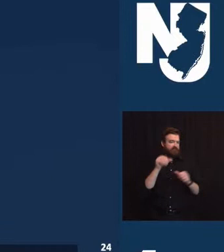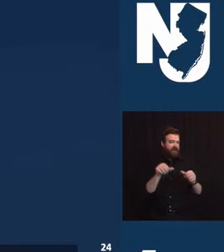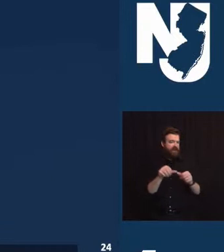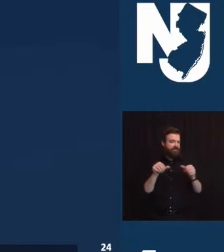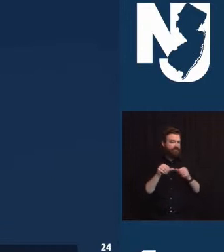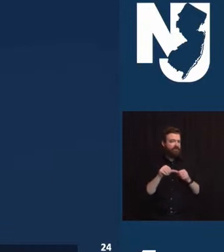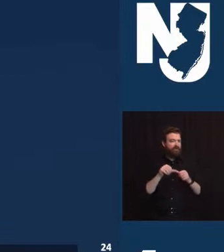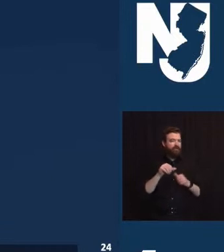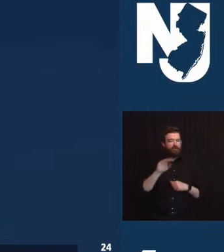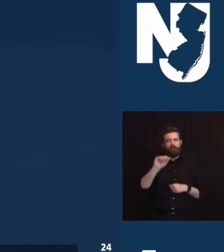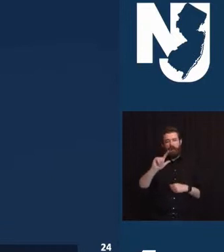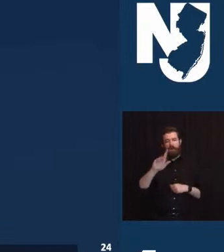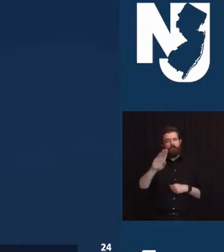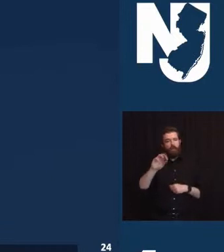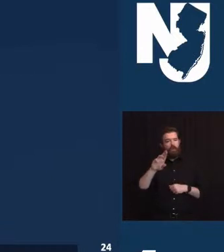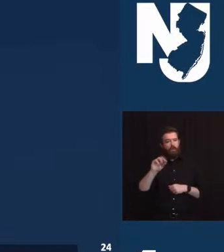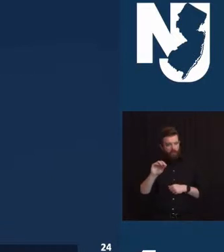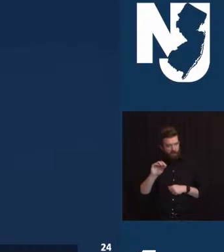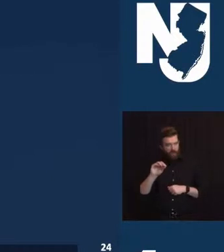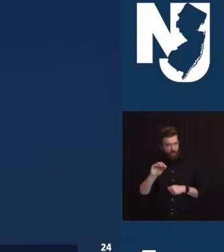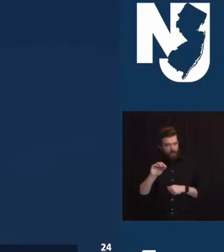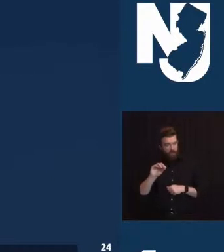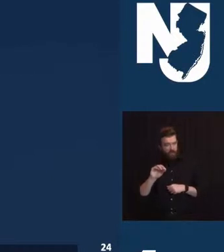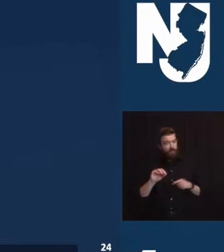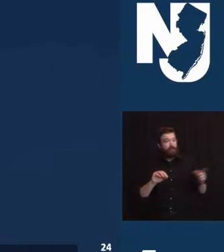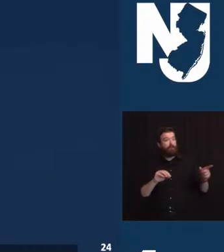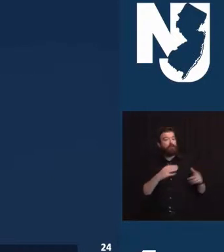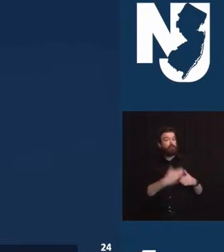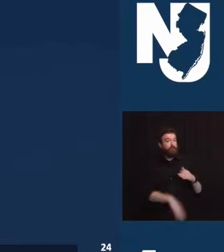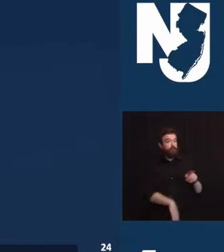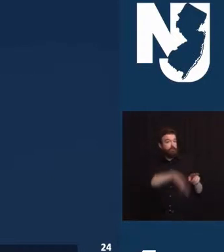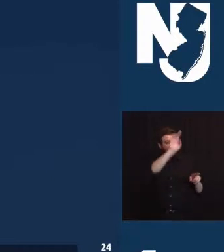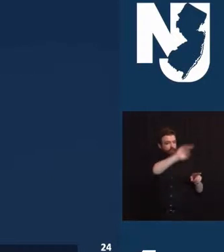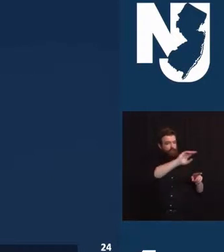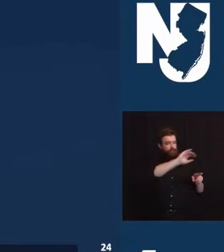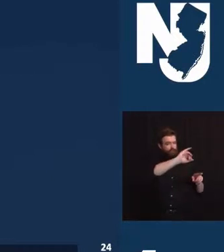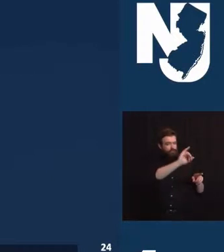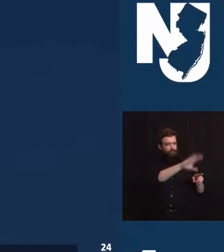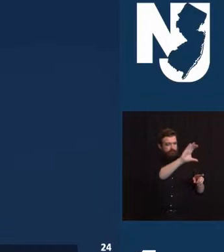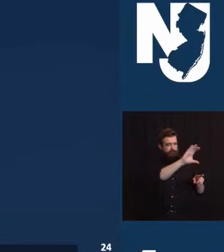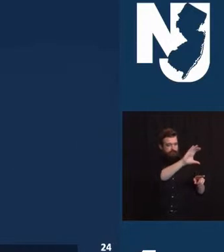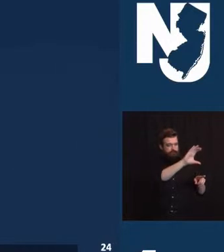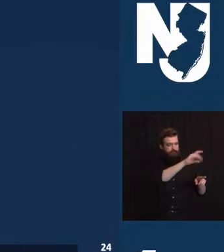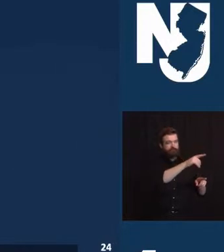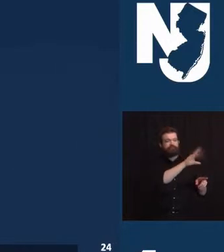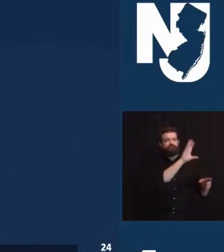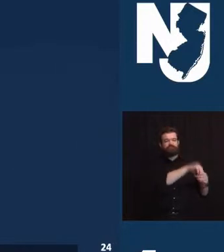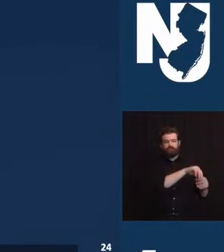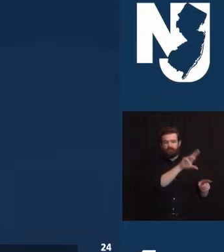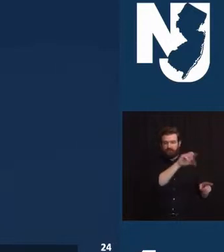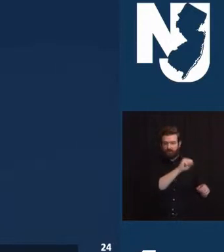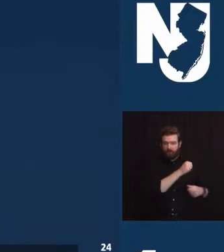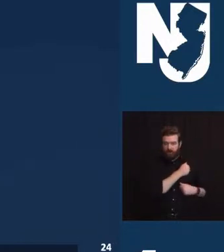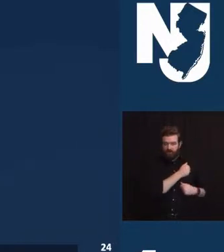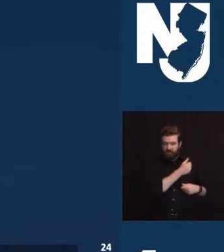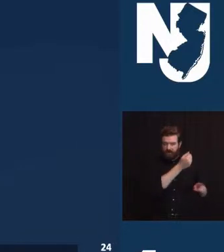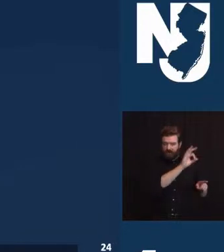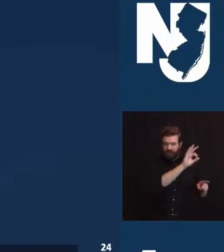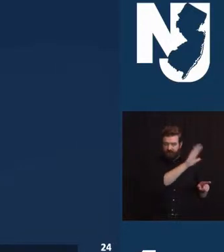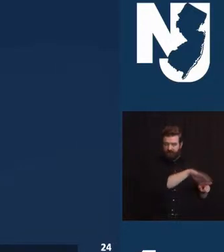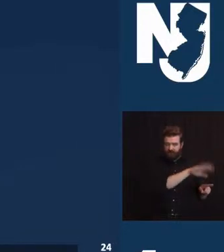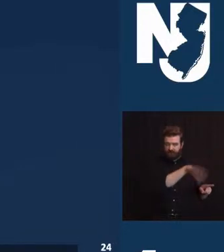Jersey City, he served our nation as an active duty soldier in the United States Army from 1955 to